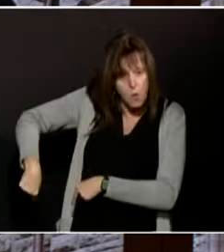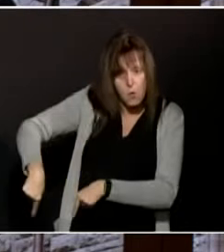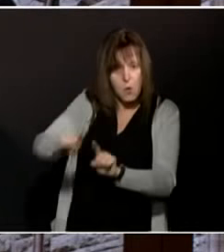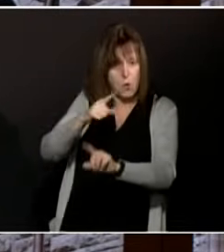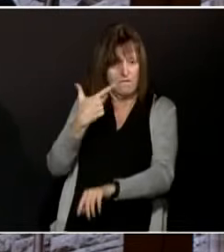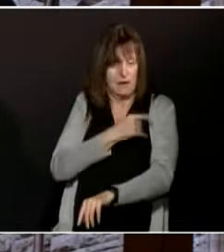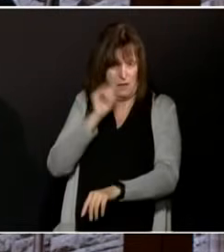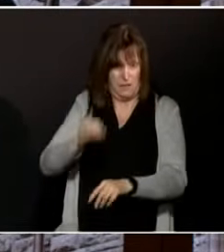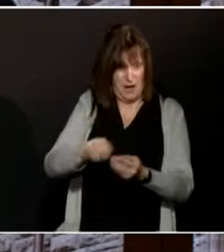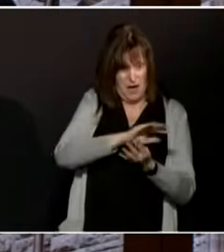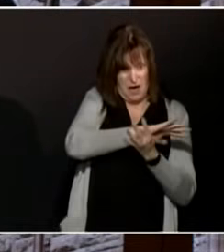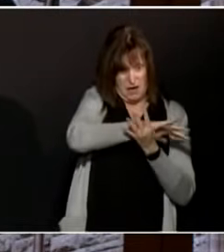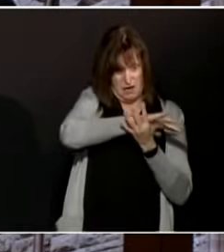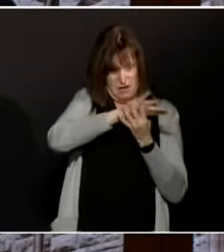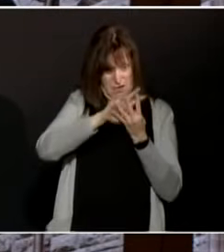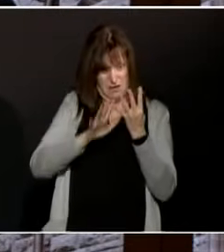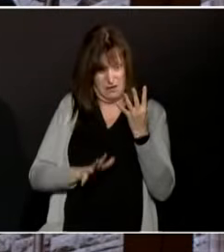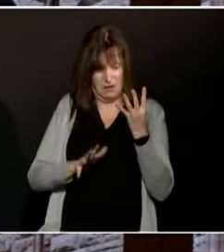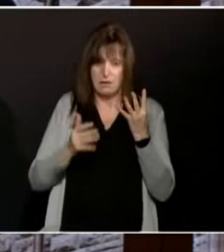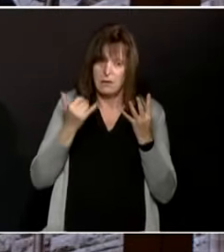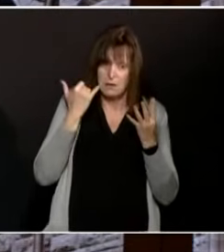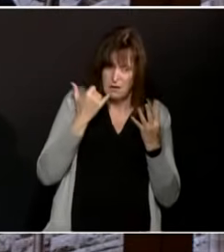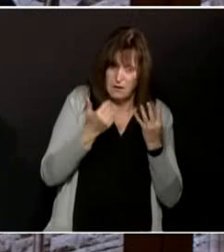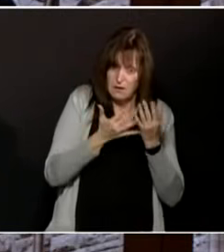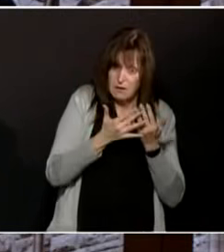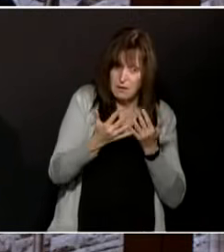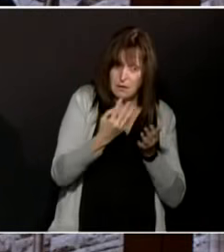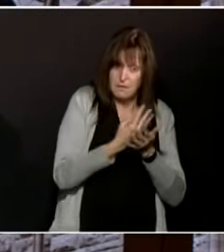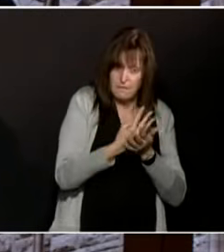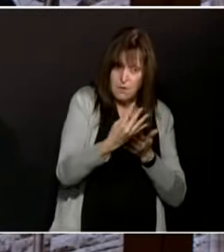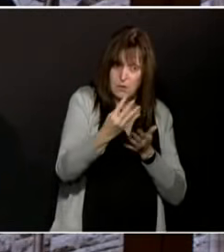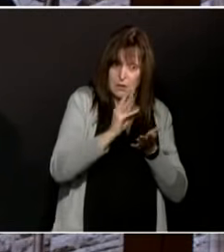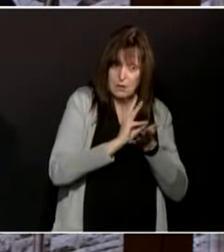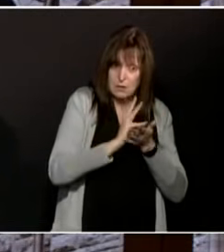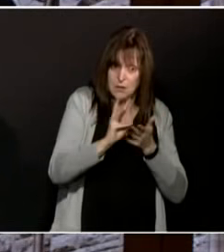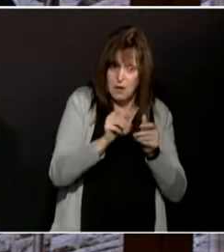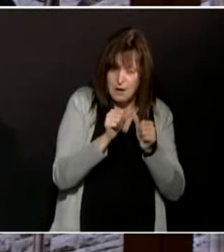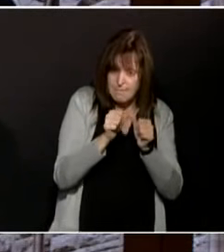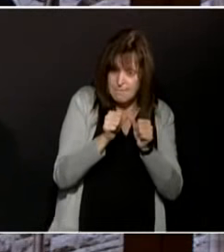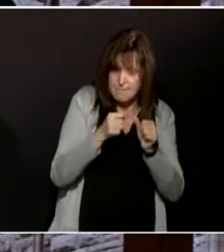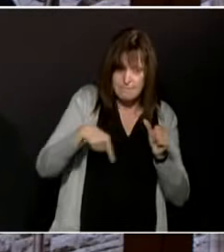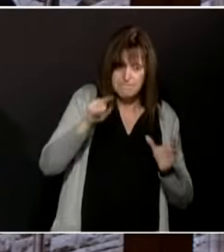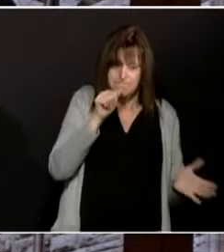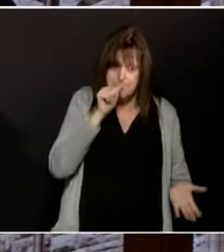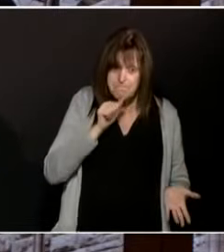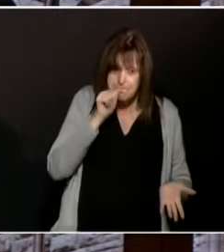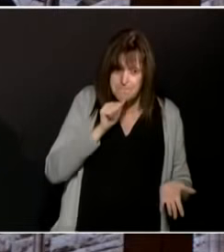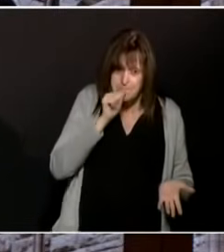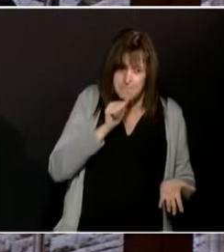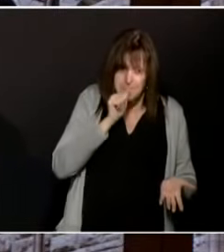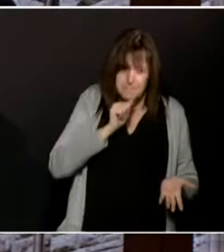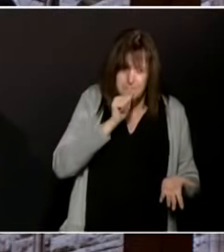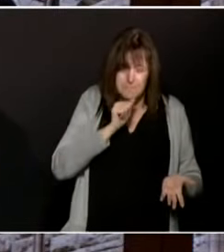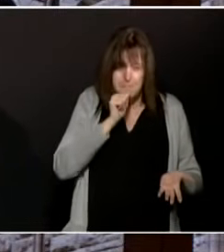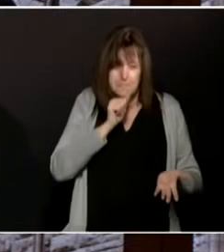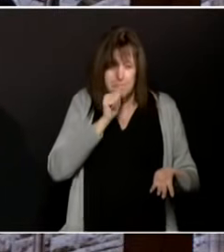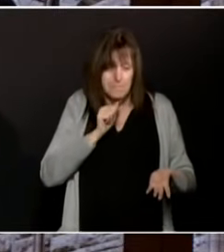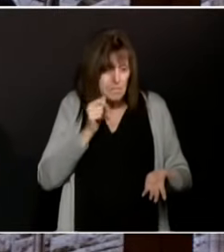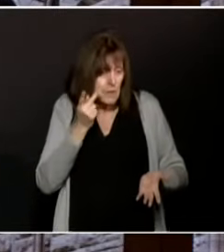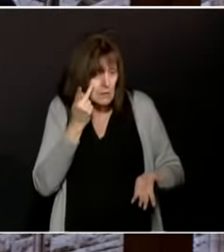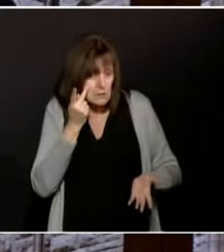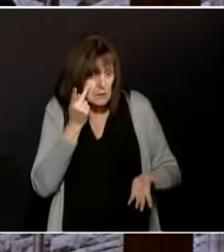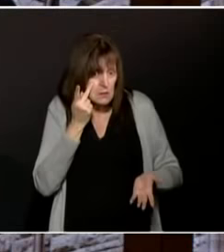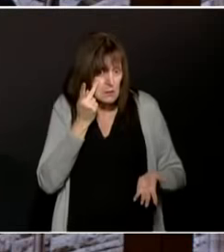weeks, as the data has shown, and we've seen that the science table has adjusted as they've seen the changes in